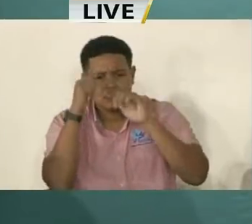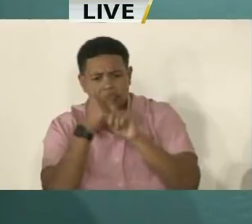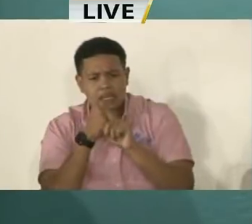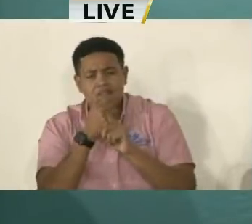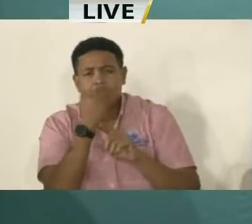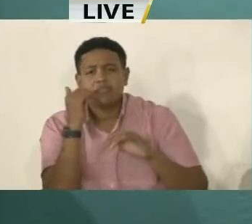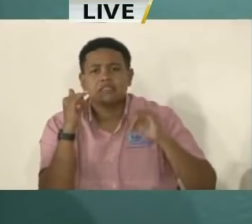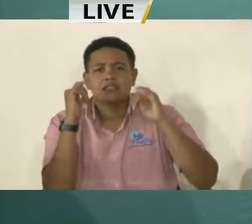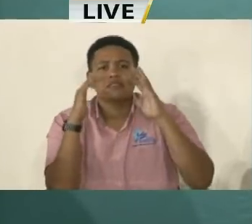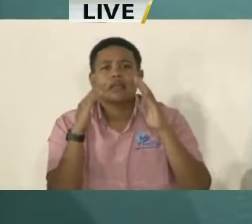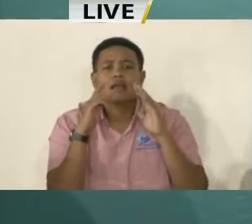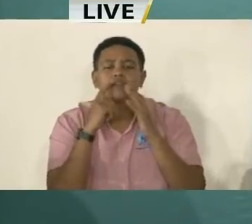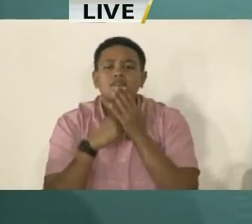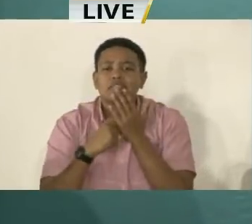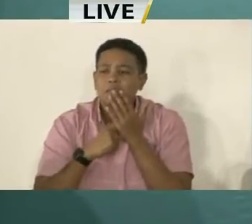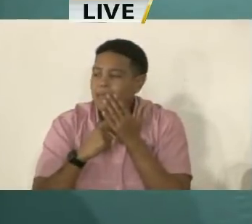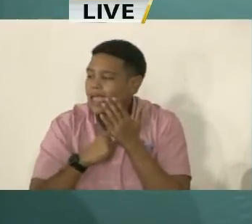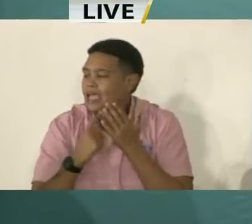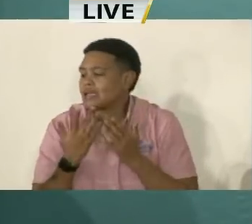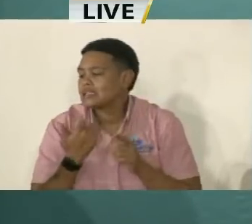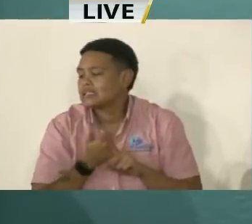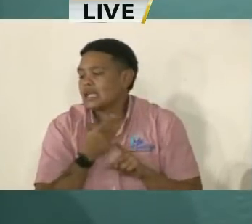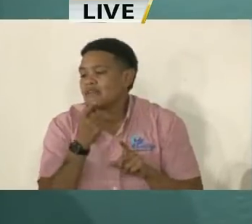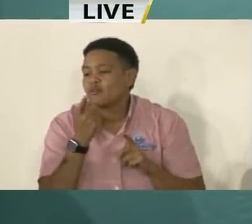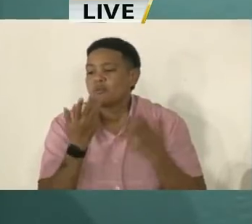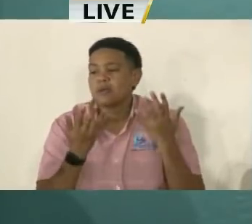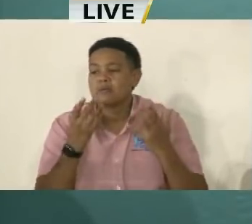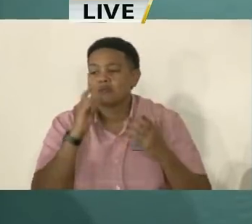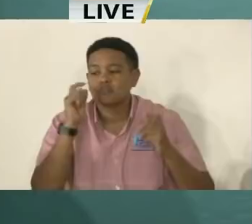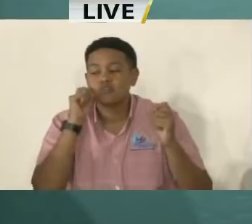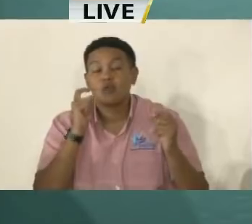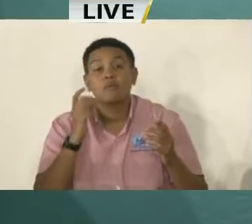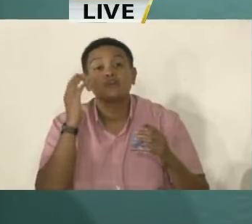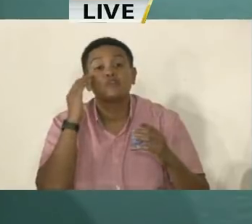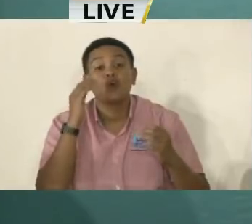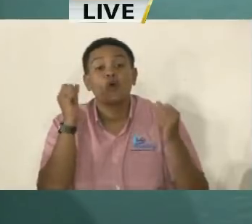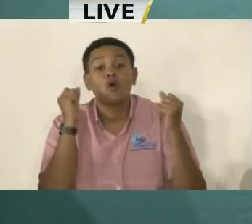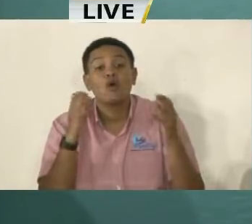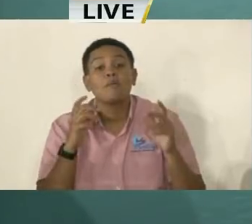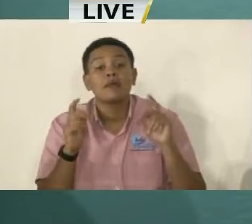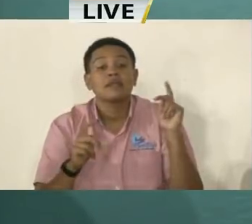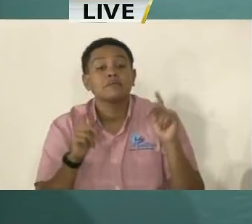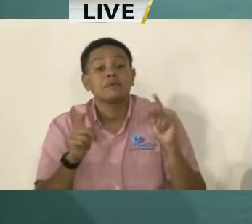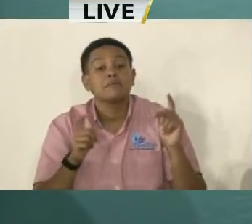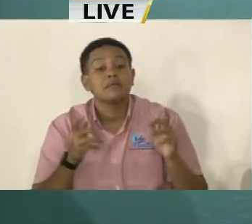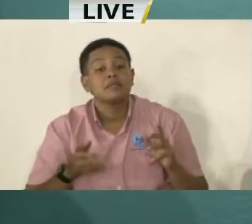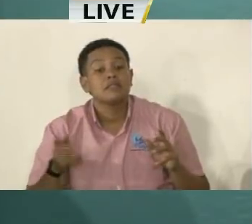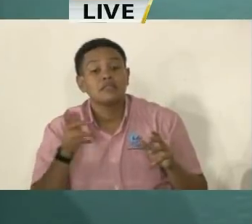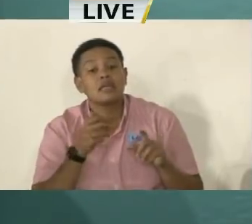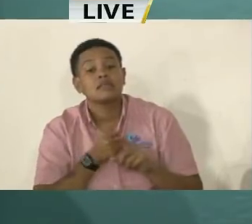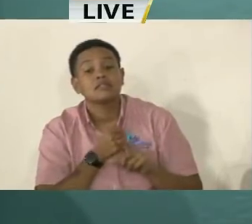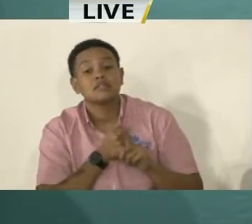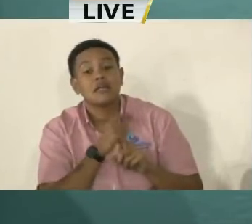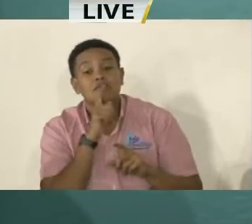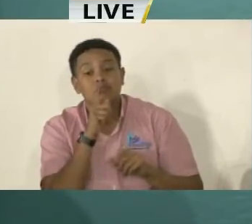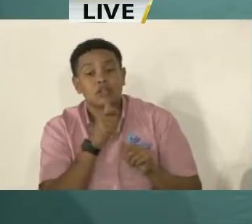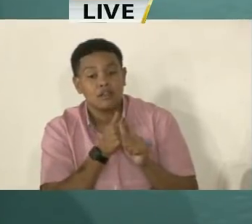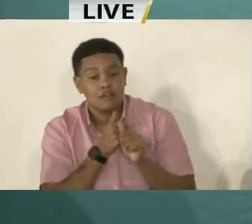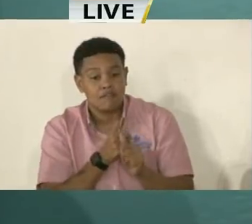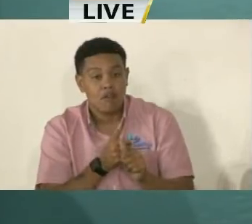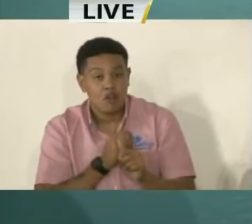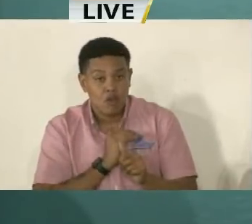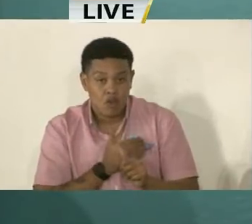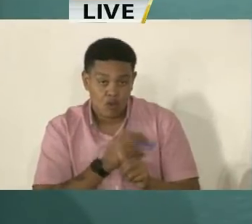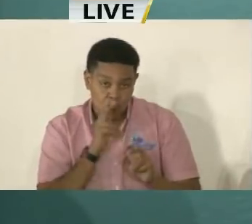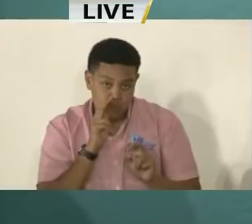debate, because you may be surprised to know how many people observe our